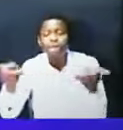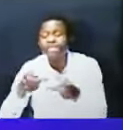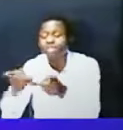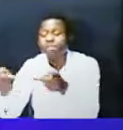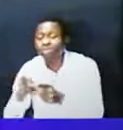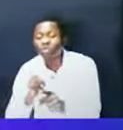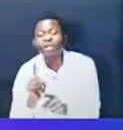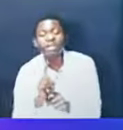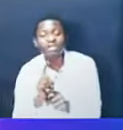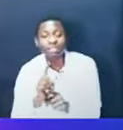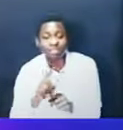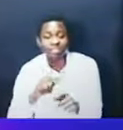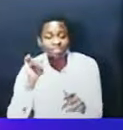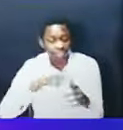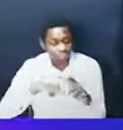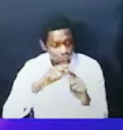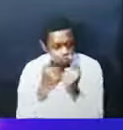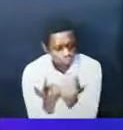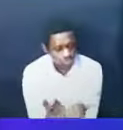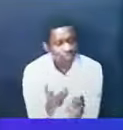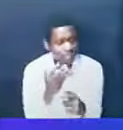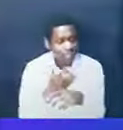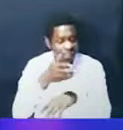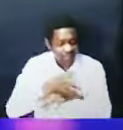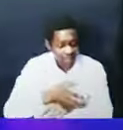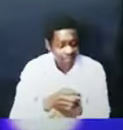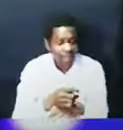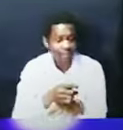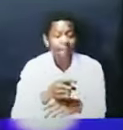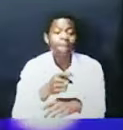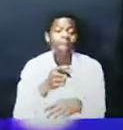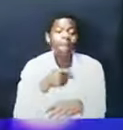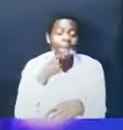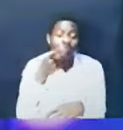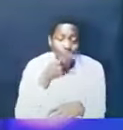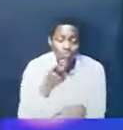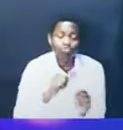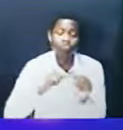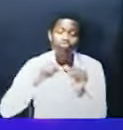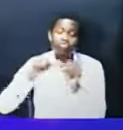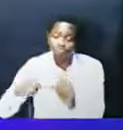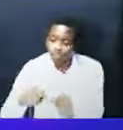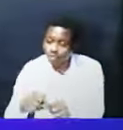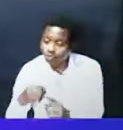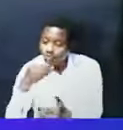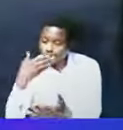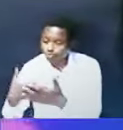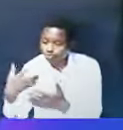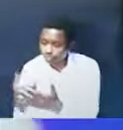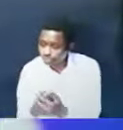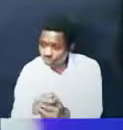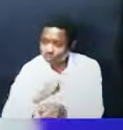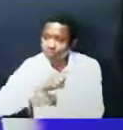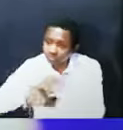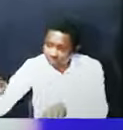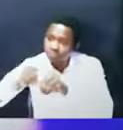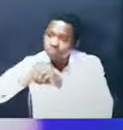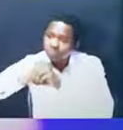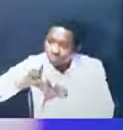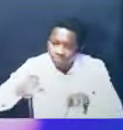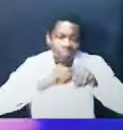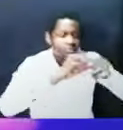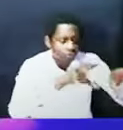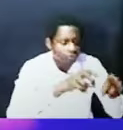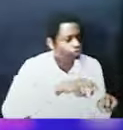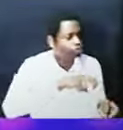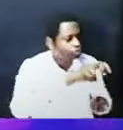after Pentecost kept spreading the gospel and preaching the word everywhere they went. And yuda for no ahwete no Pentecost da no e